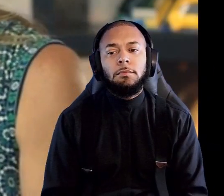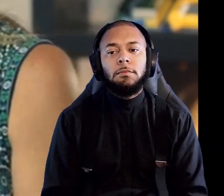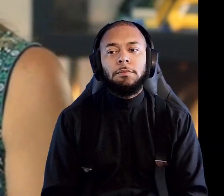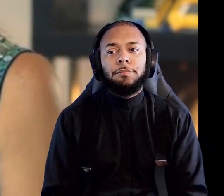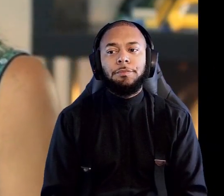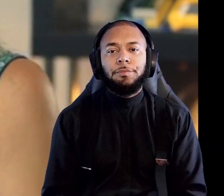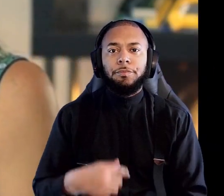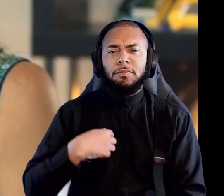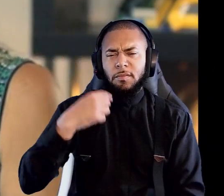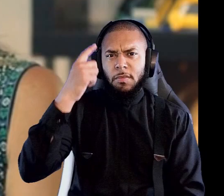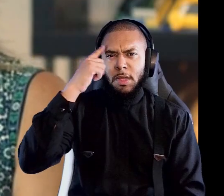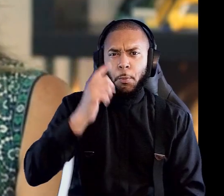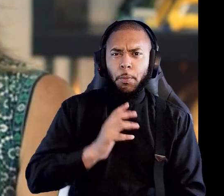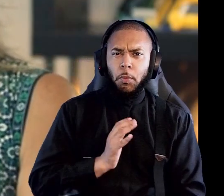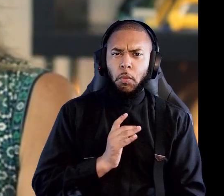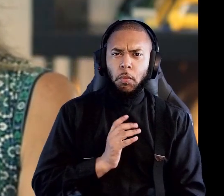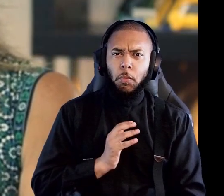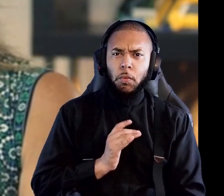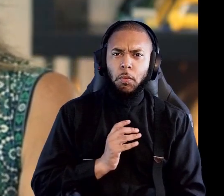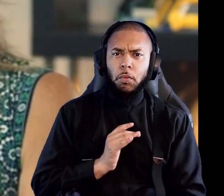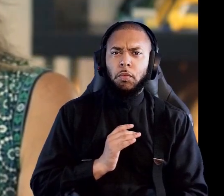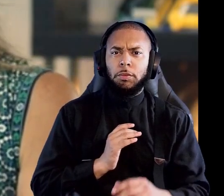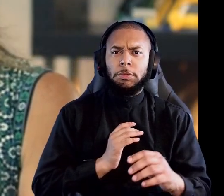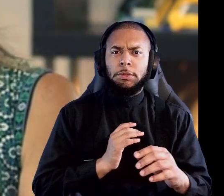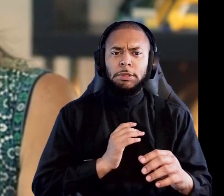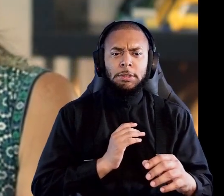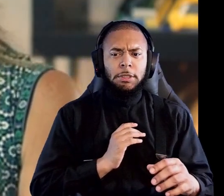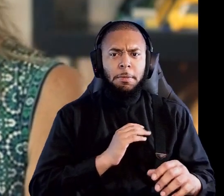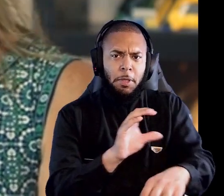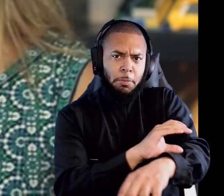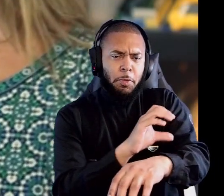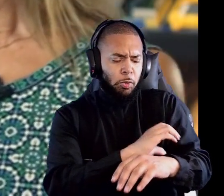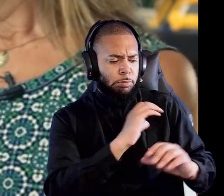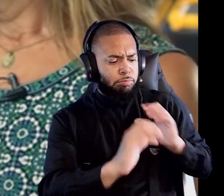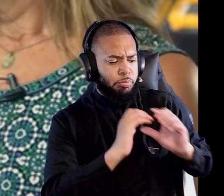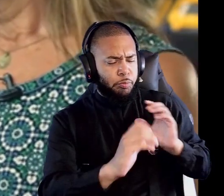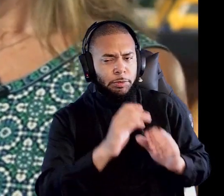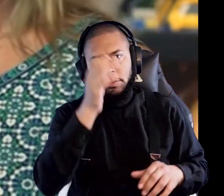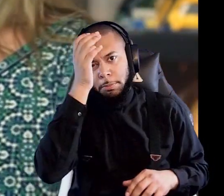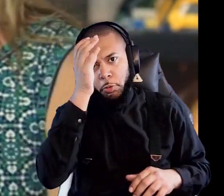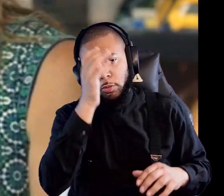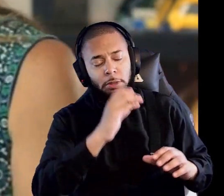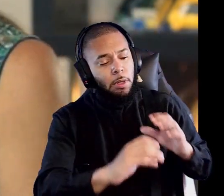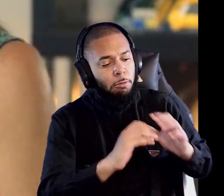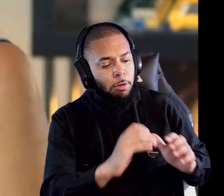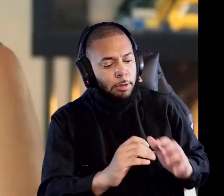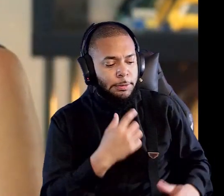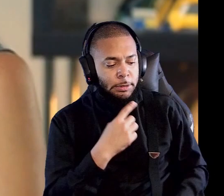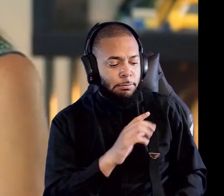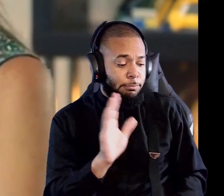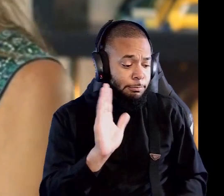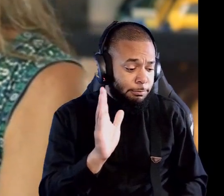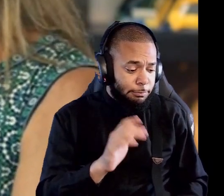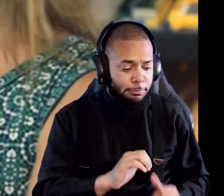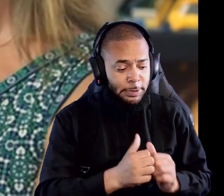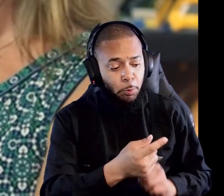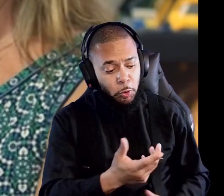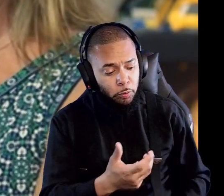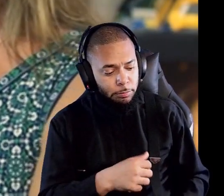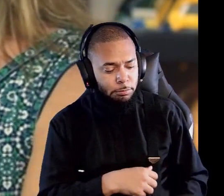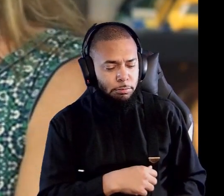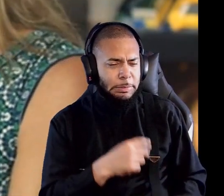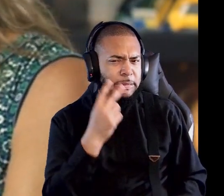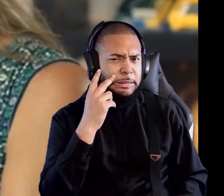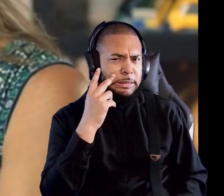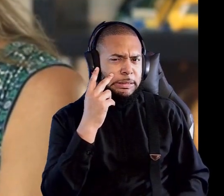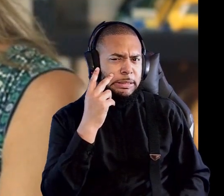thought it would be pretty cool to have a conversation with my computer. You know, hi, how are you? Or hello, just see